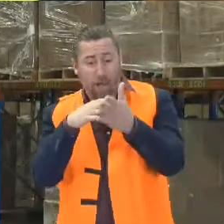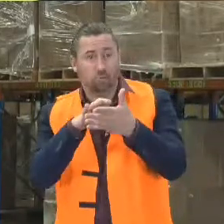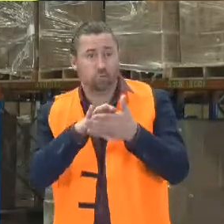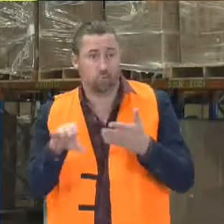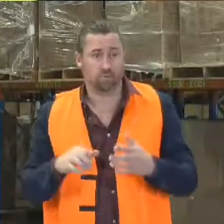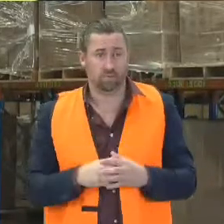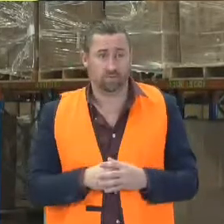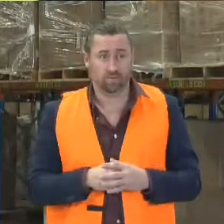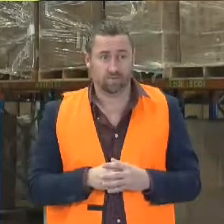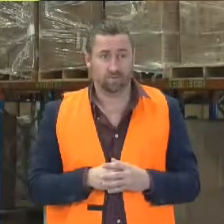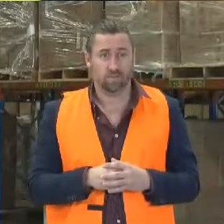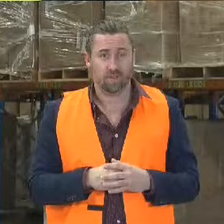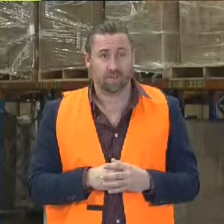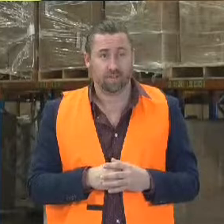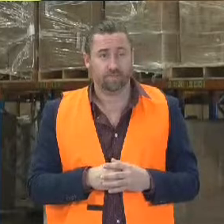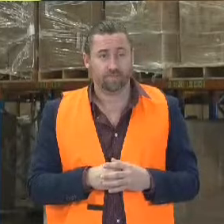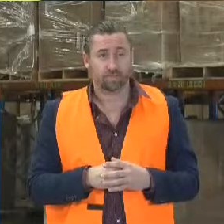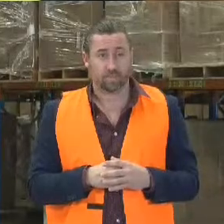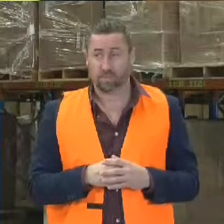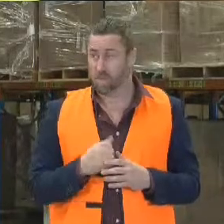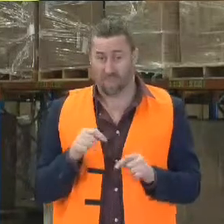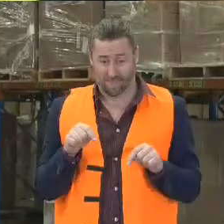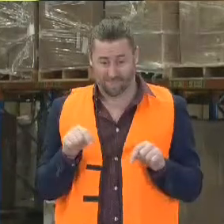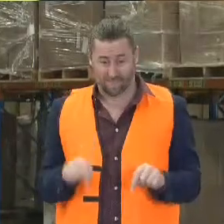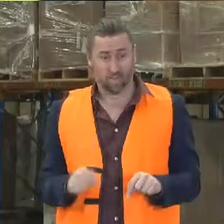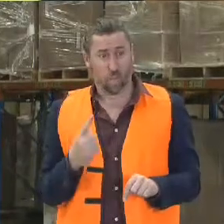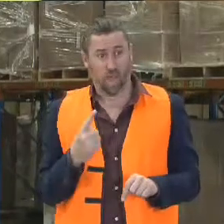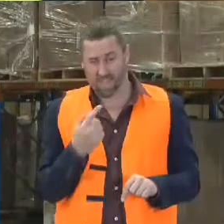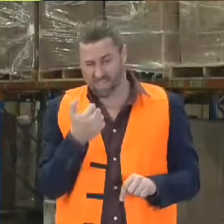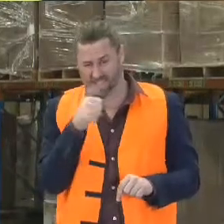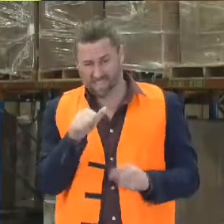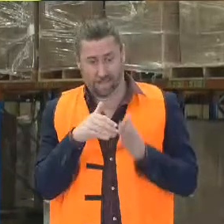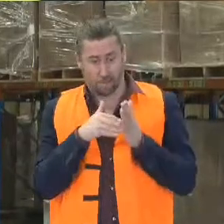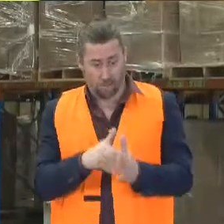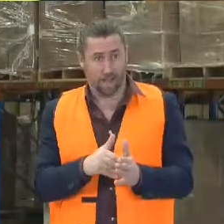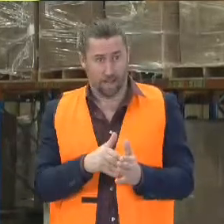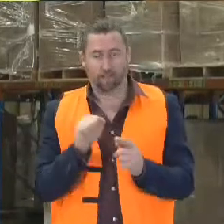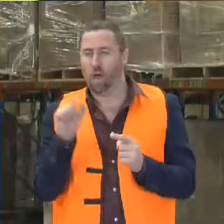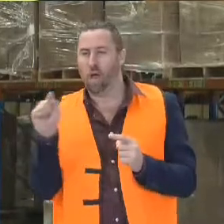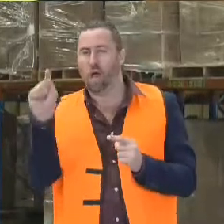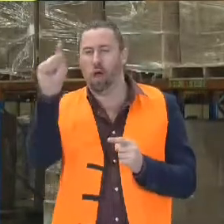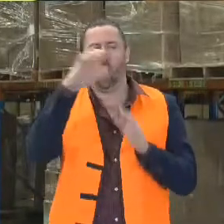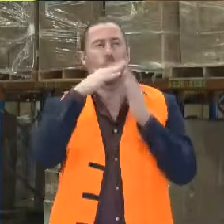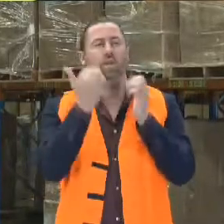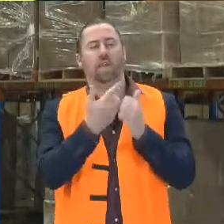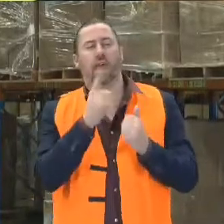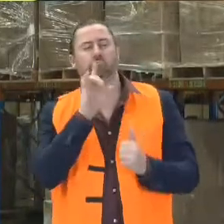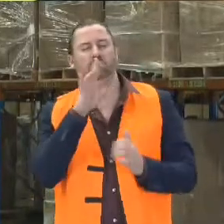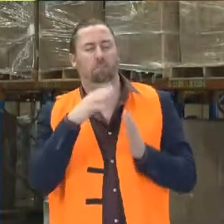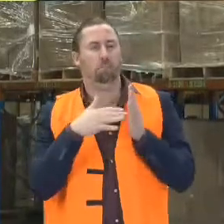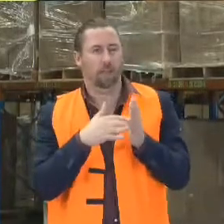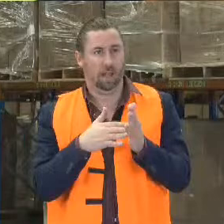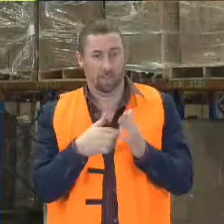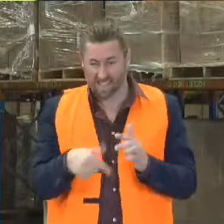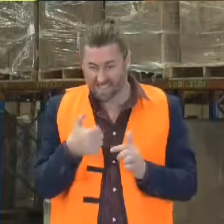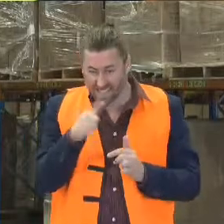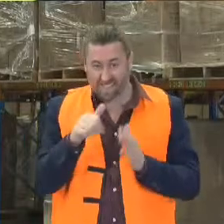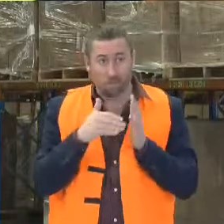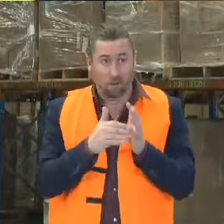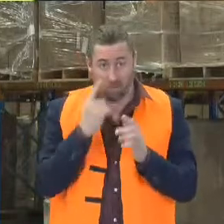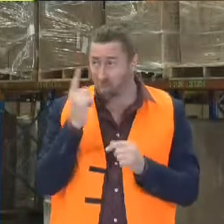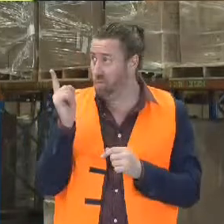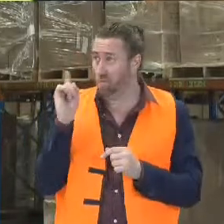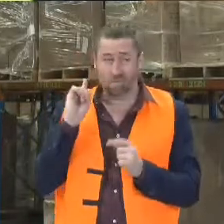roughly $60 million worth here at this site alone, and of course we intend